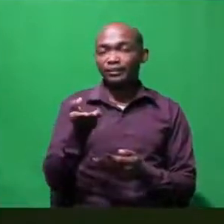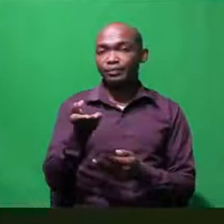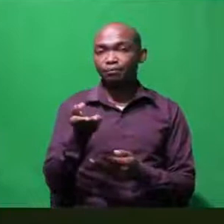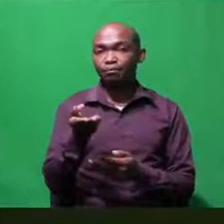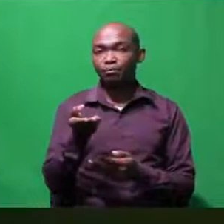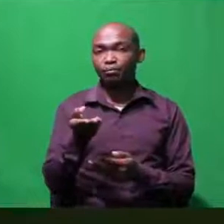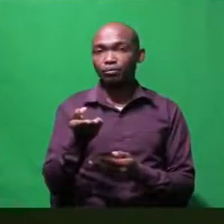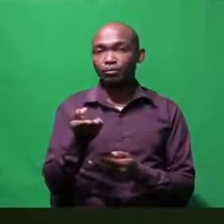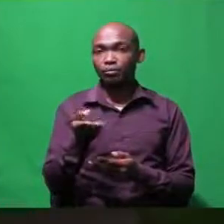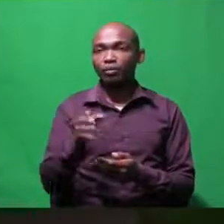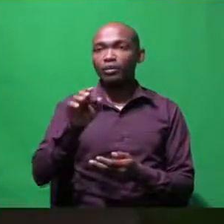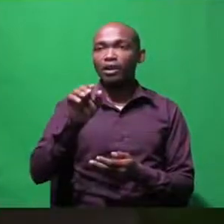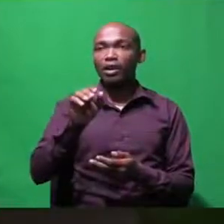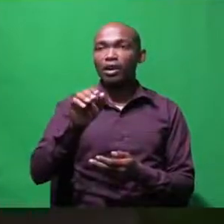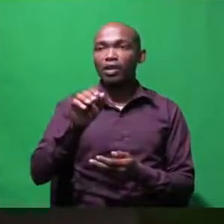Is